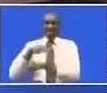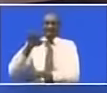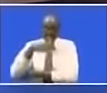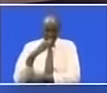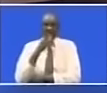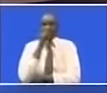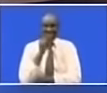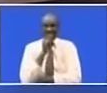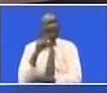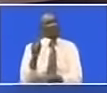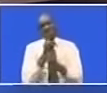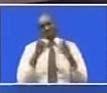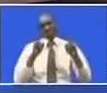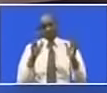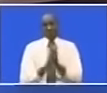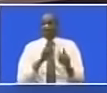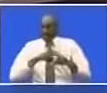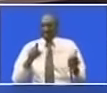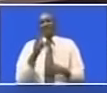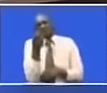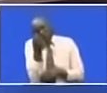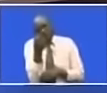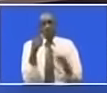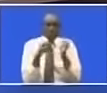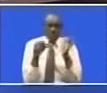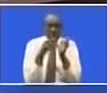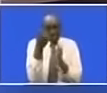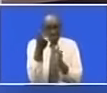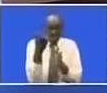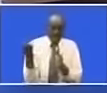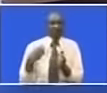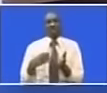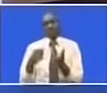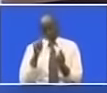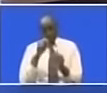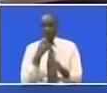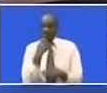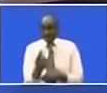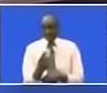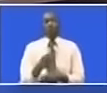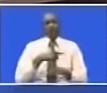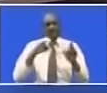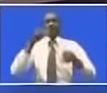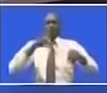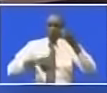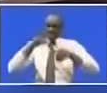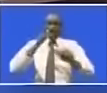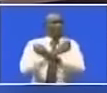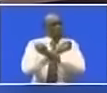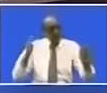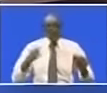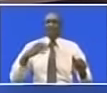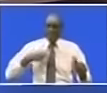of Tanzania. Apart from a few incidents here in Ubungo that we'll get to in a moment, the voting went well, the turnout